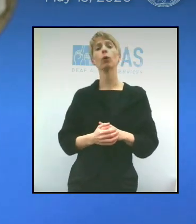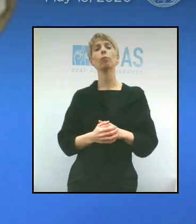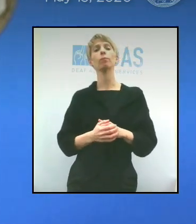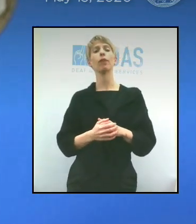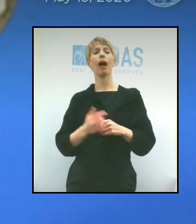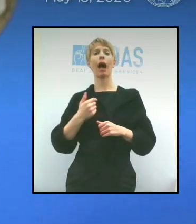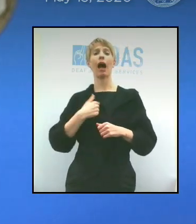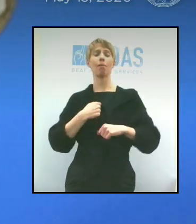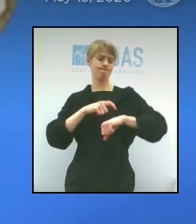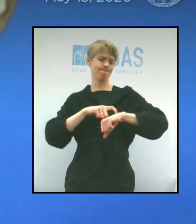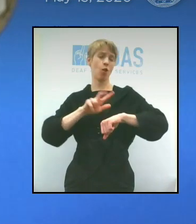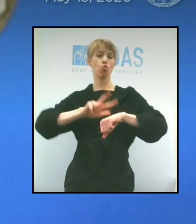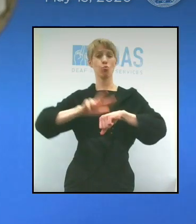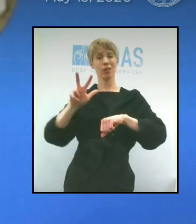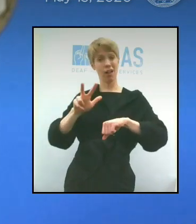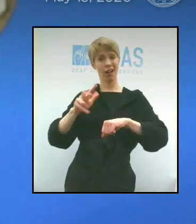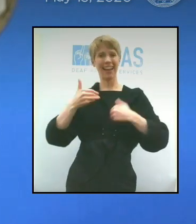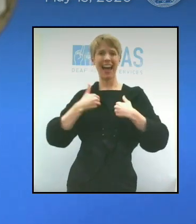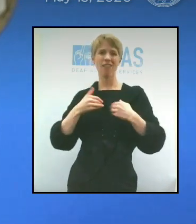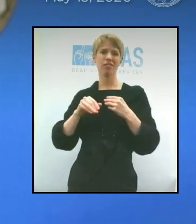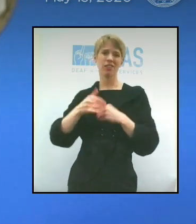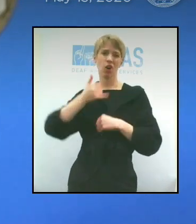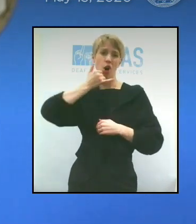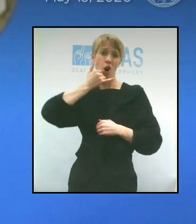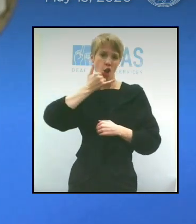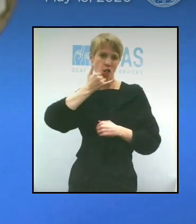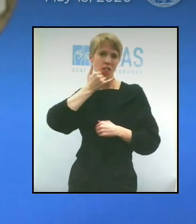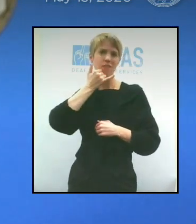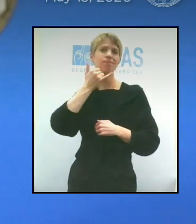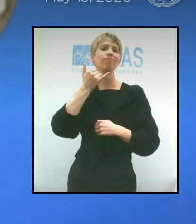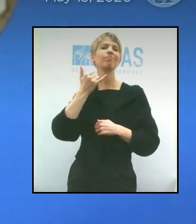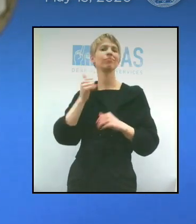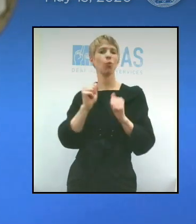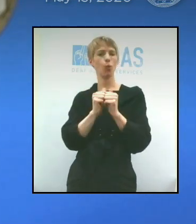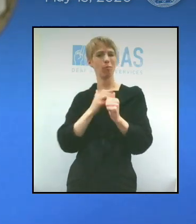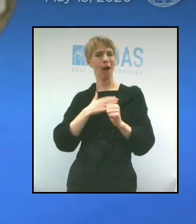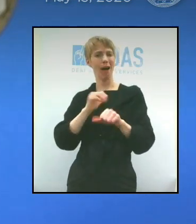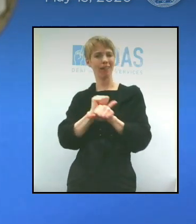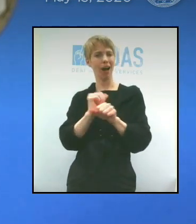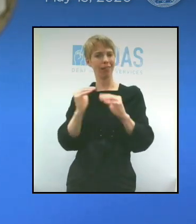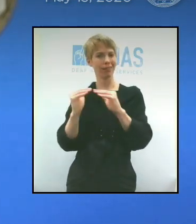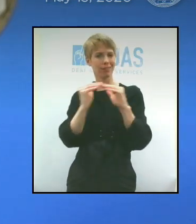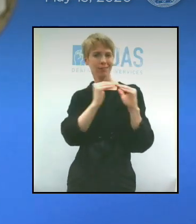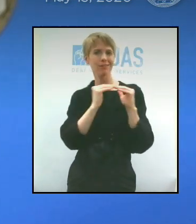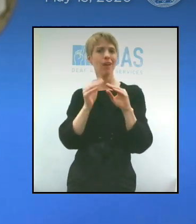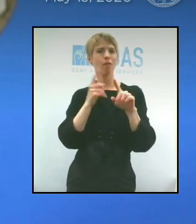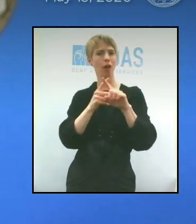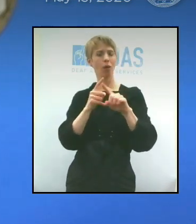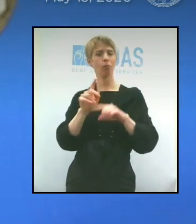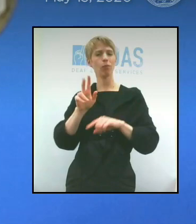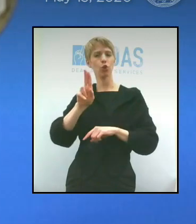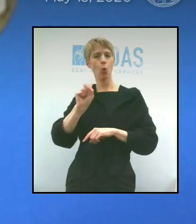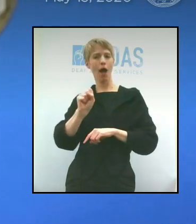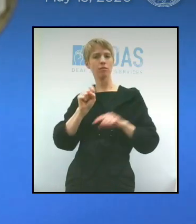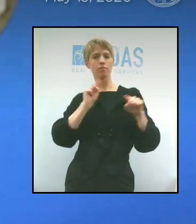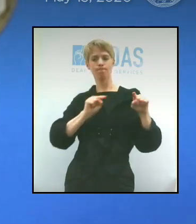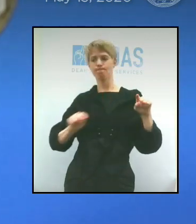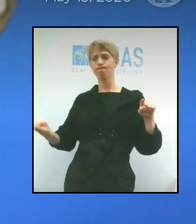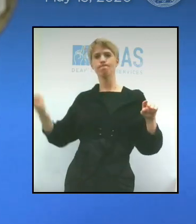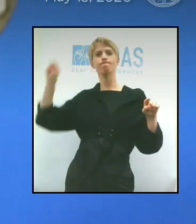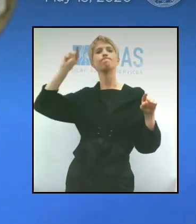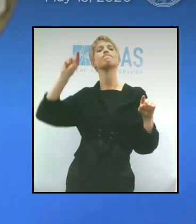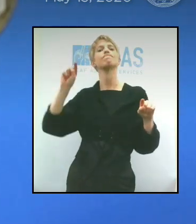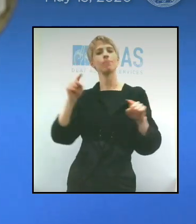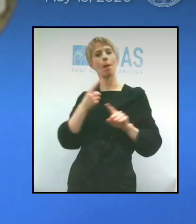at 3 o'clock with a number of my colleagues from across the nation, talking to representatives of Congress and their